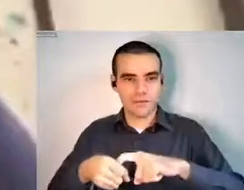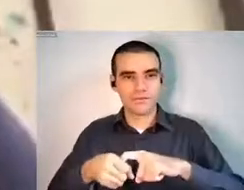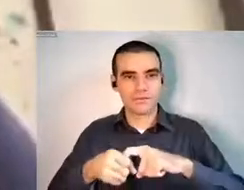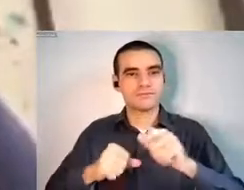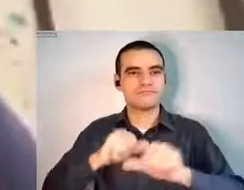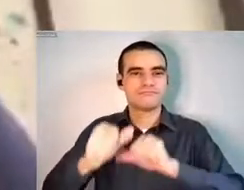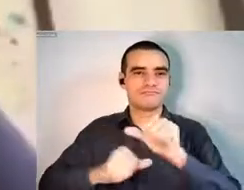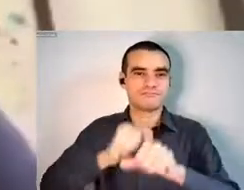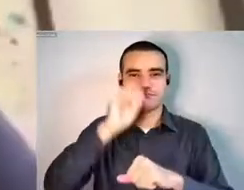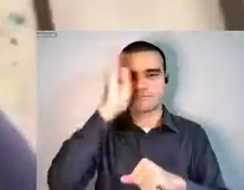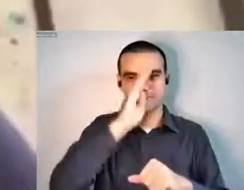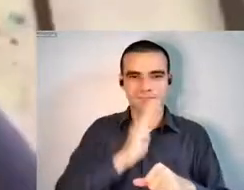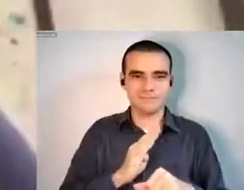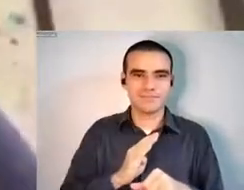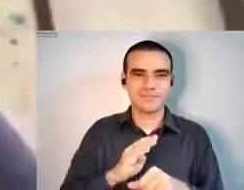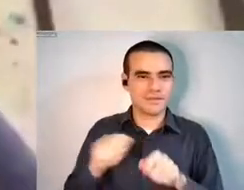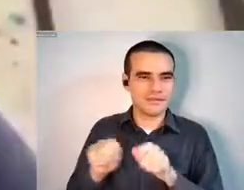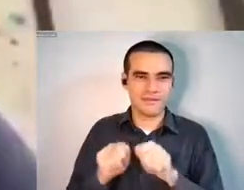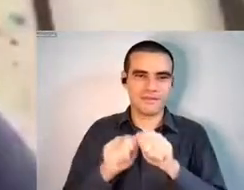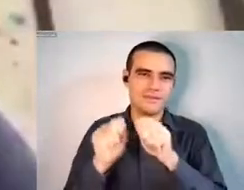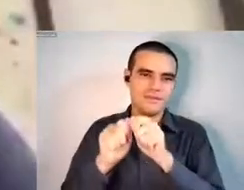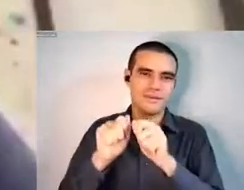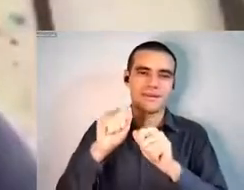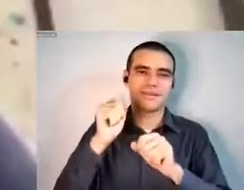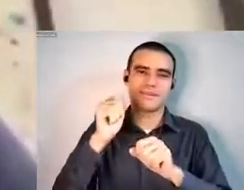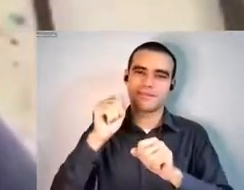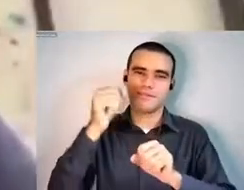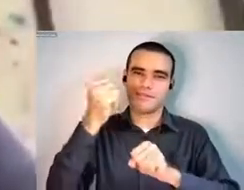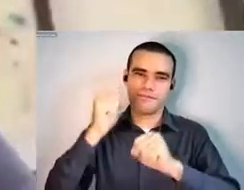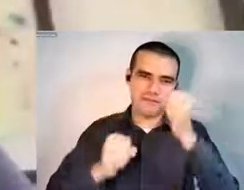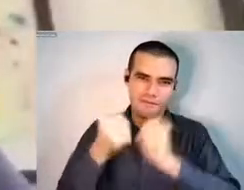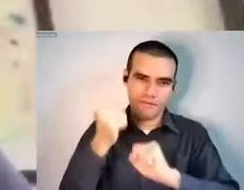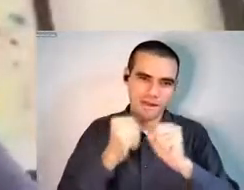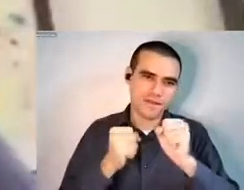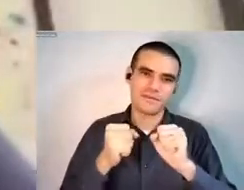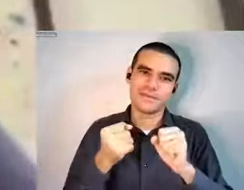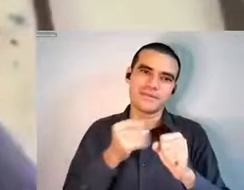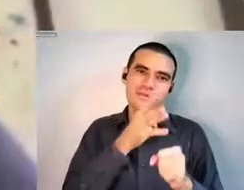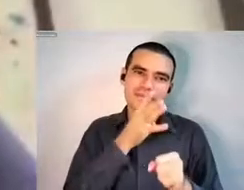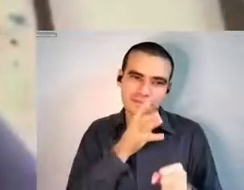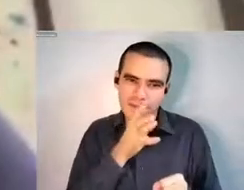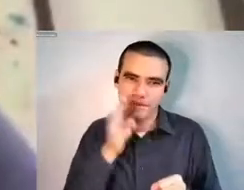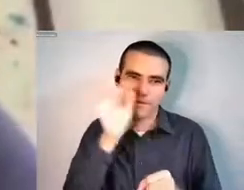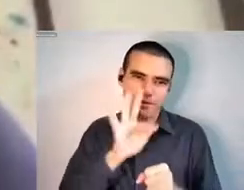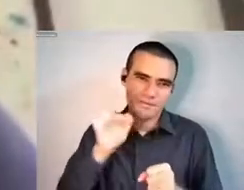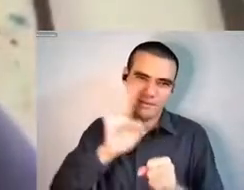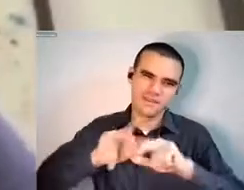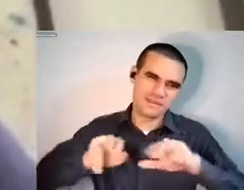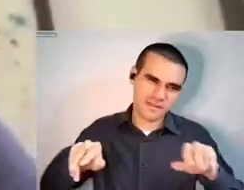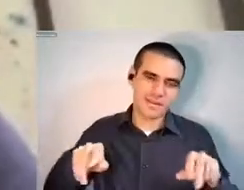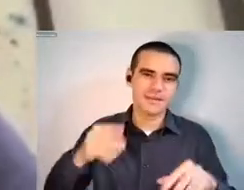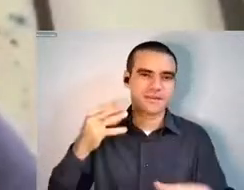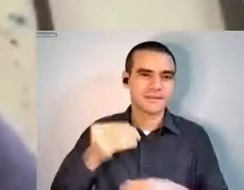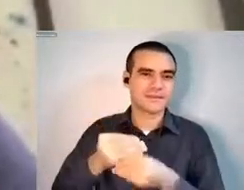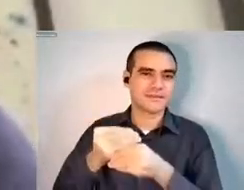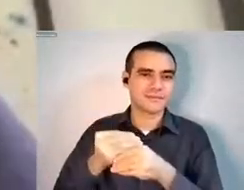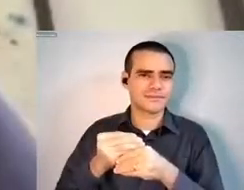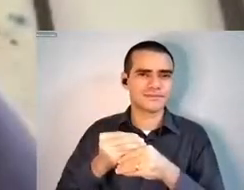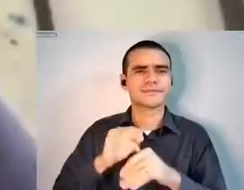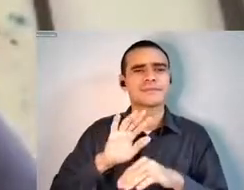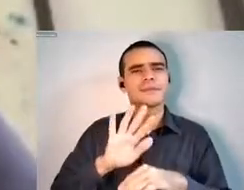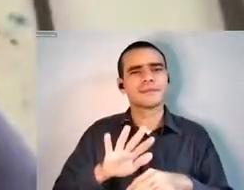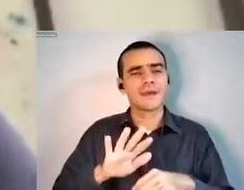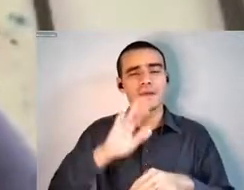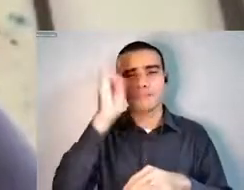the paper pulp and transformed Brazil into the biggest producer of the world. That added with the knowledge from the university,